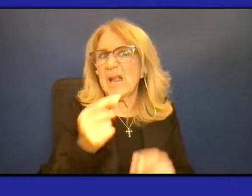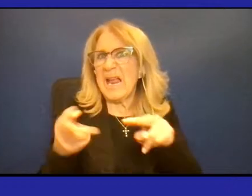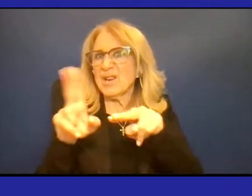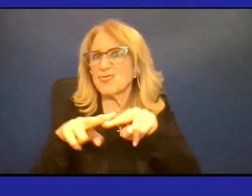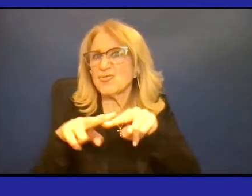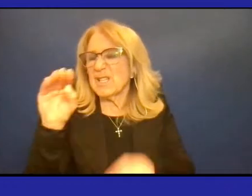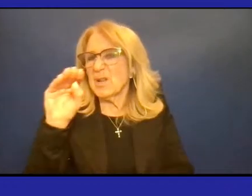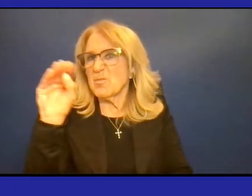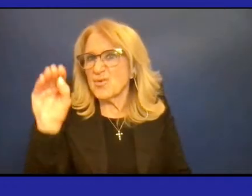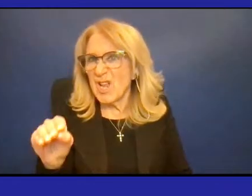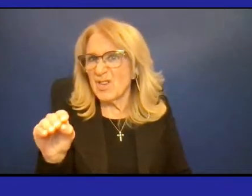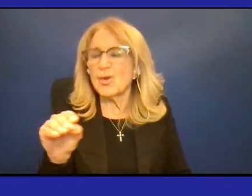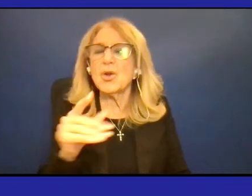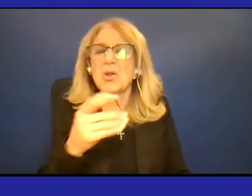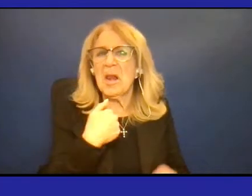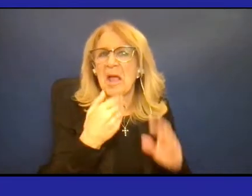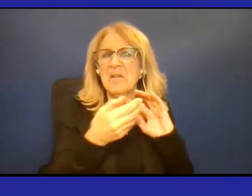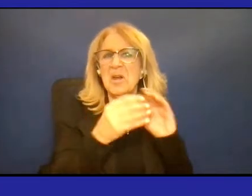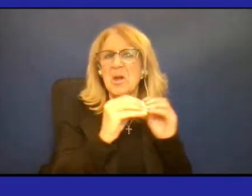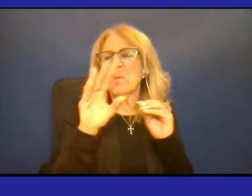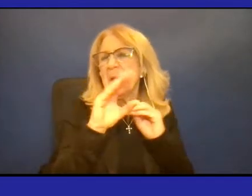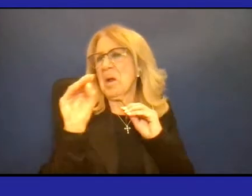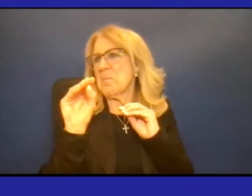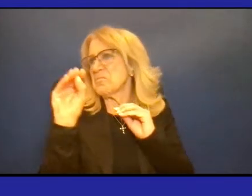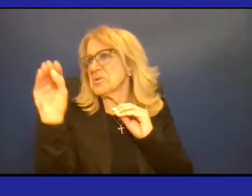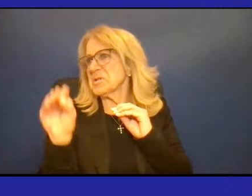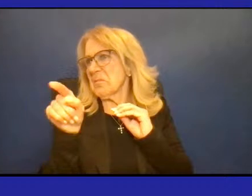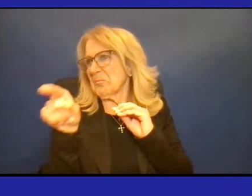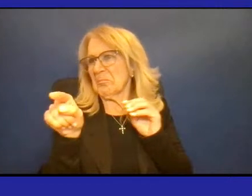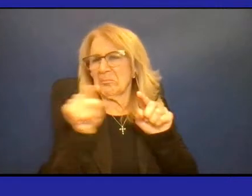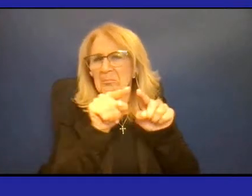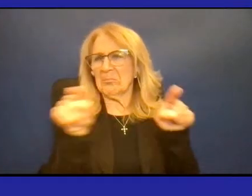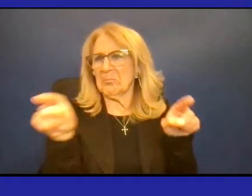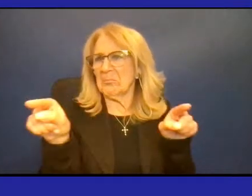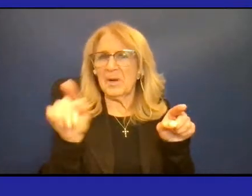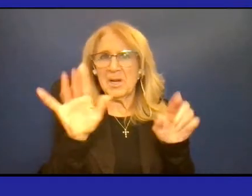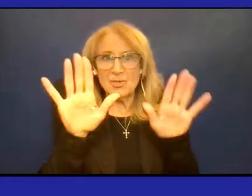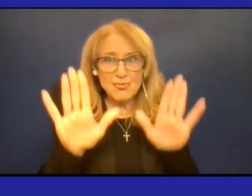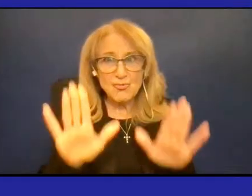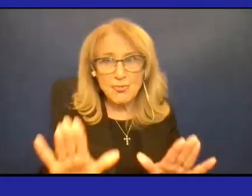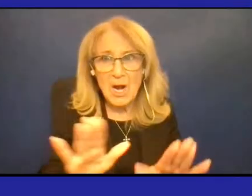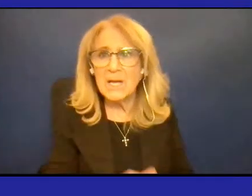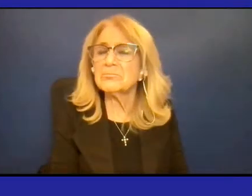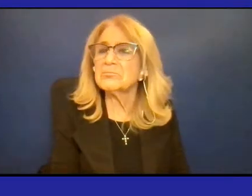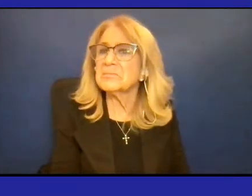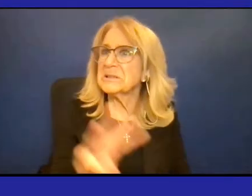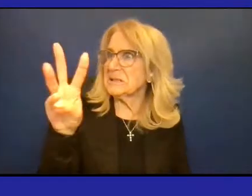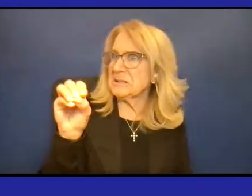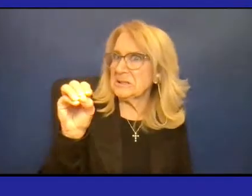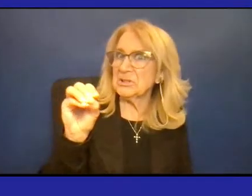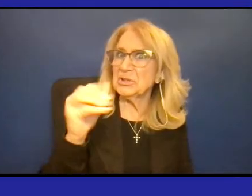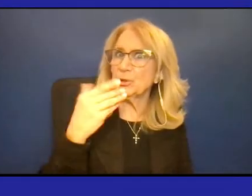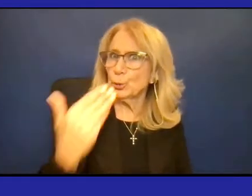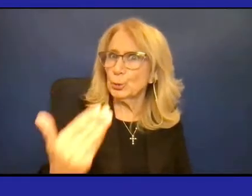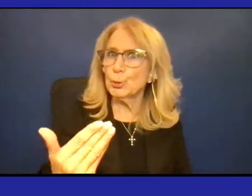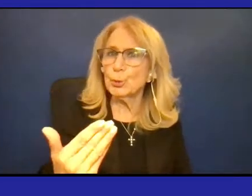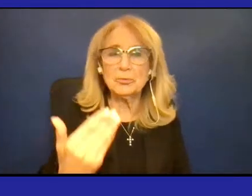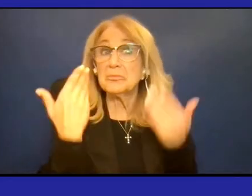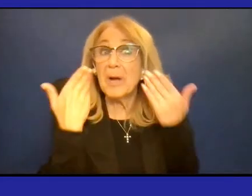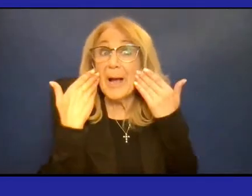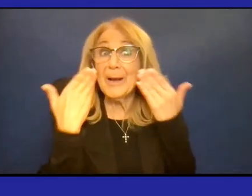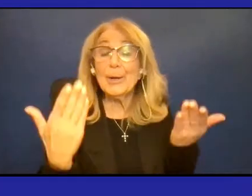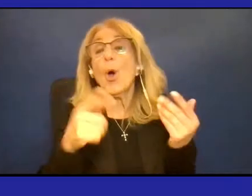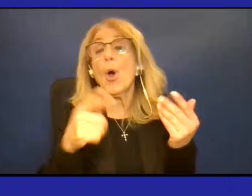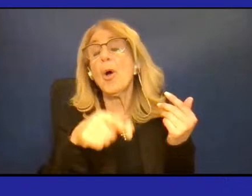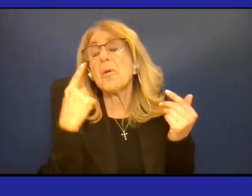and then percent here. I mean, it's just, Yep. yeah. 60, that's great. Yeah. Yeah. That's really good. See, I wouldn't know that. I would think, oh,